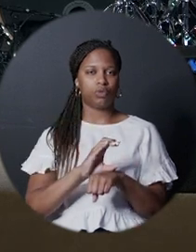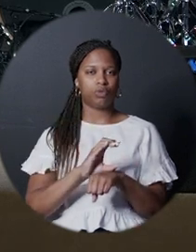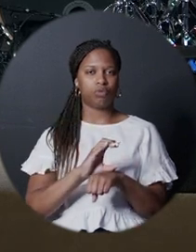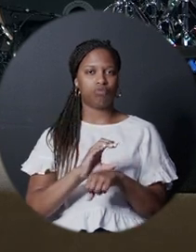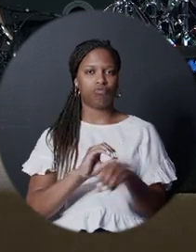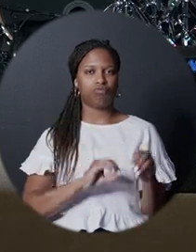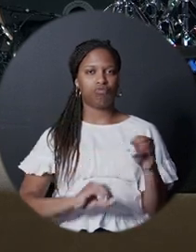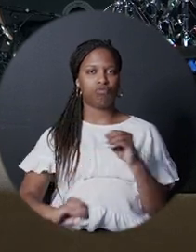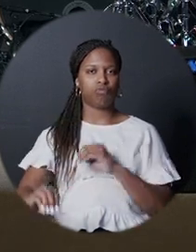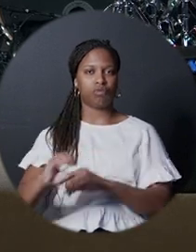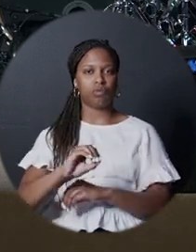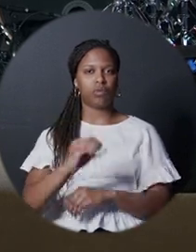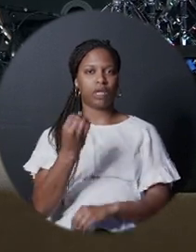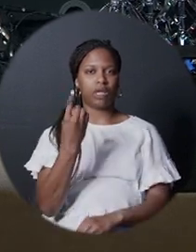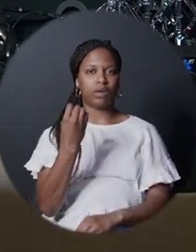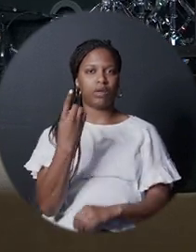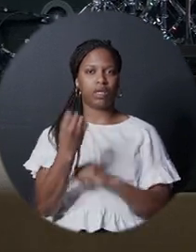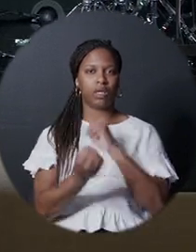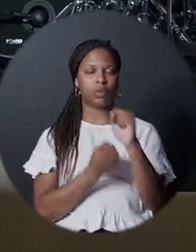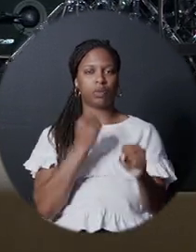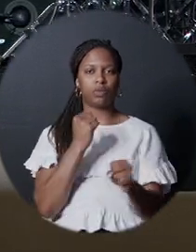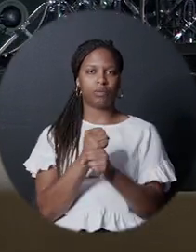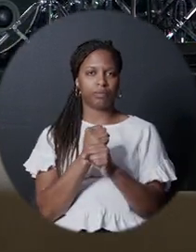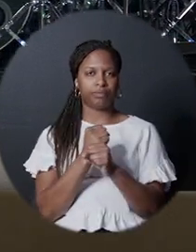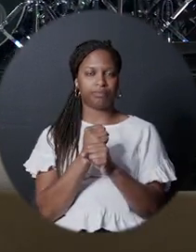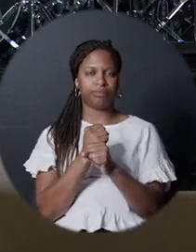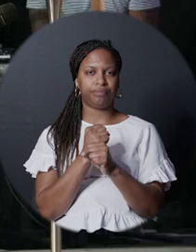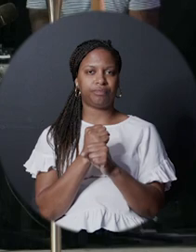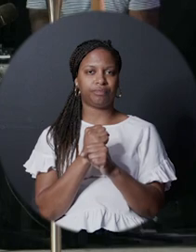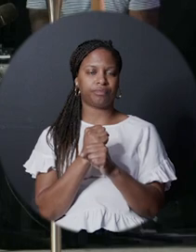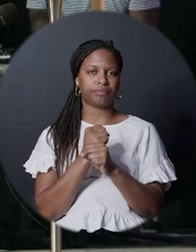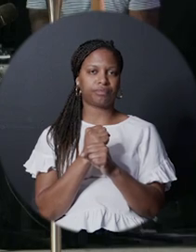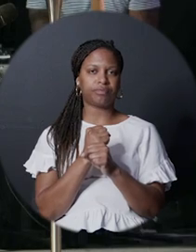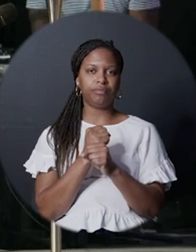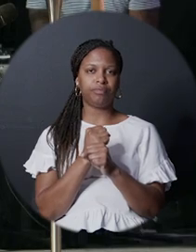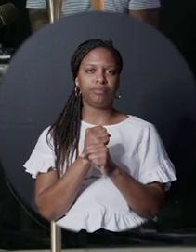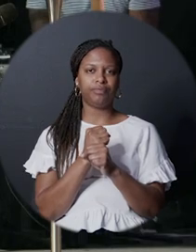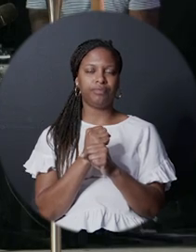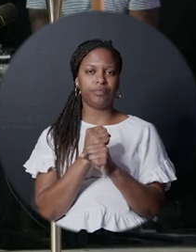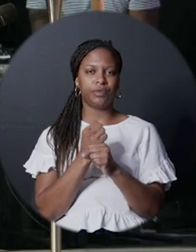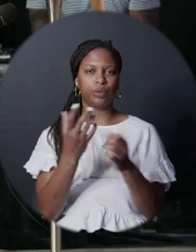this church is moving into its 11th year.